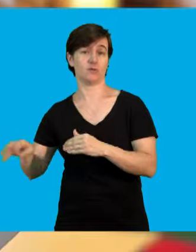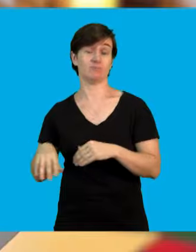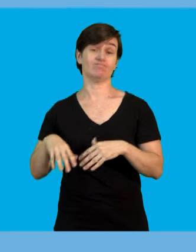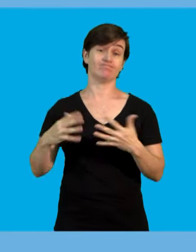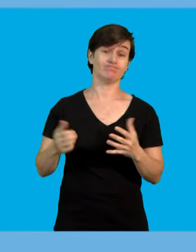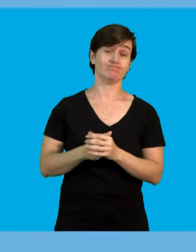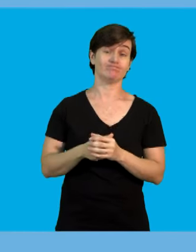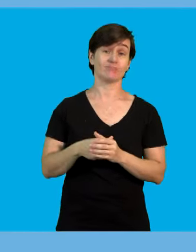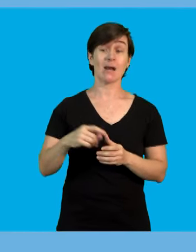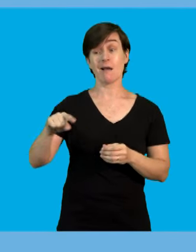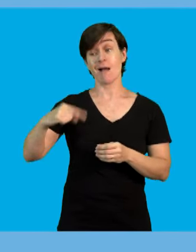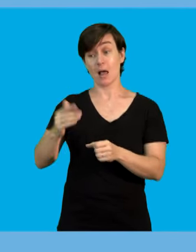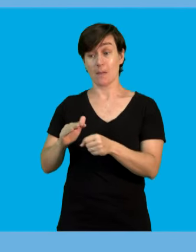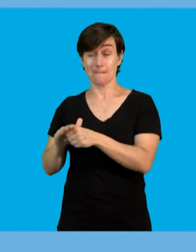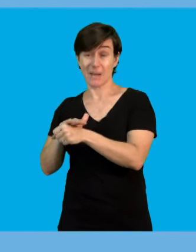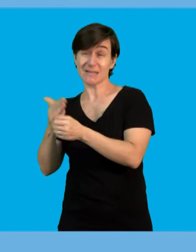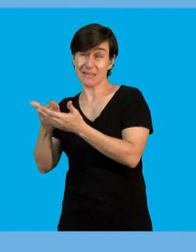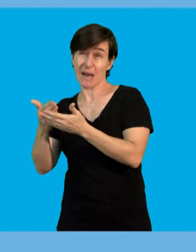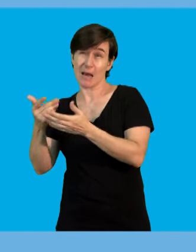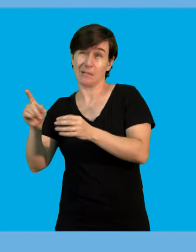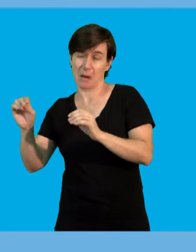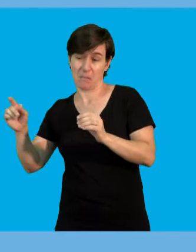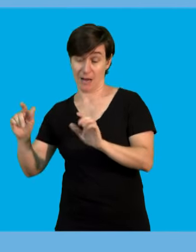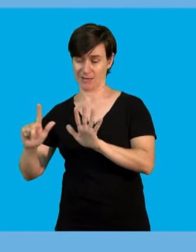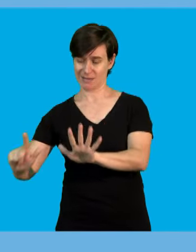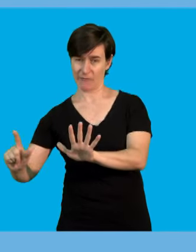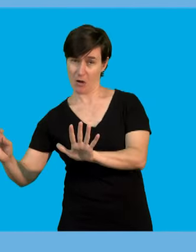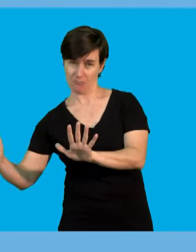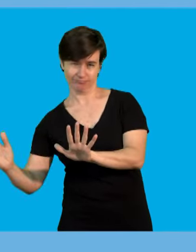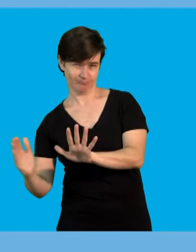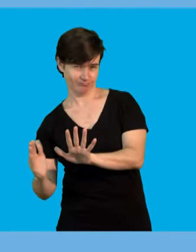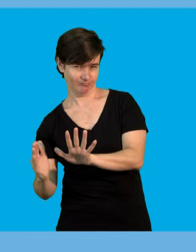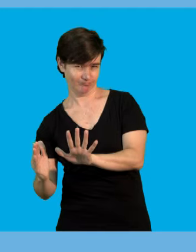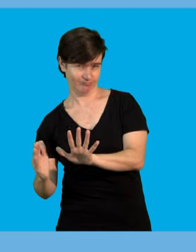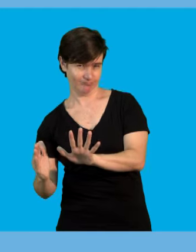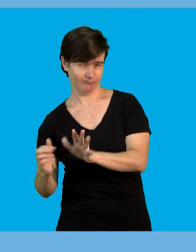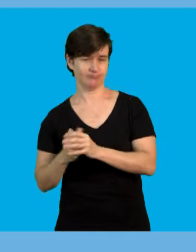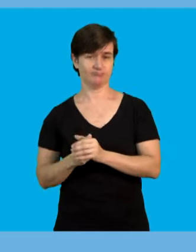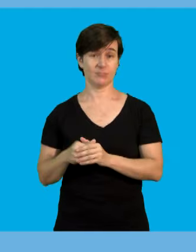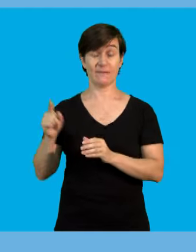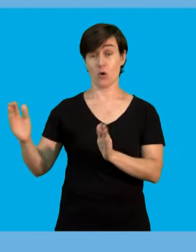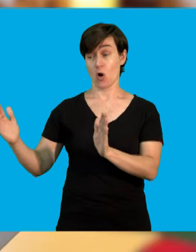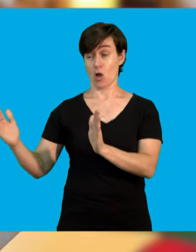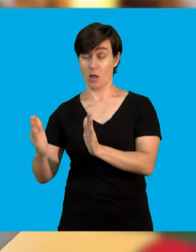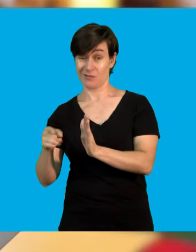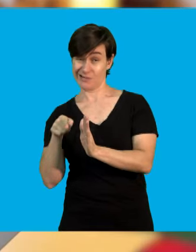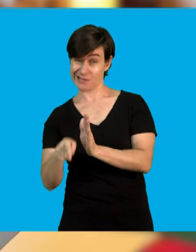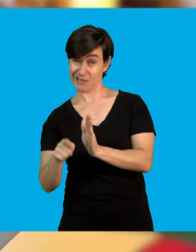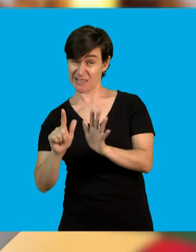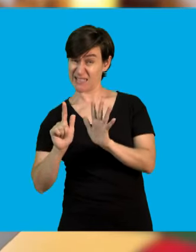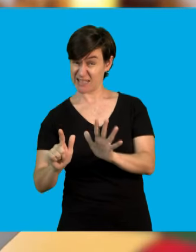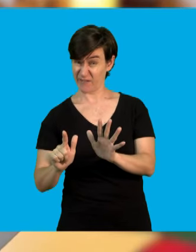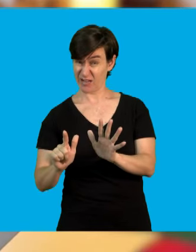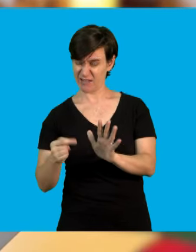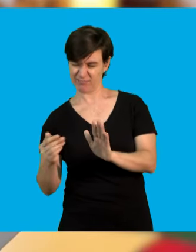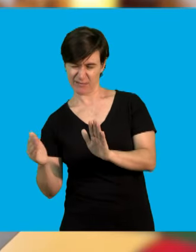However, other bases, they can still be closer to 7, which means they're going to be weak bases. So the closer you are